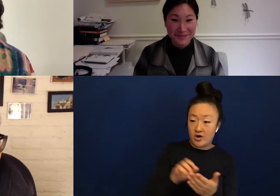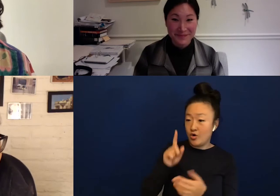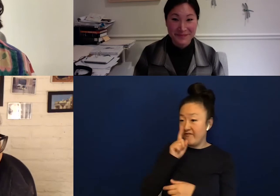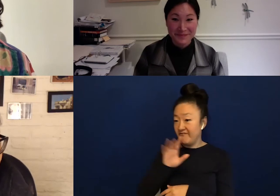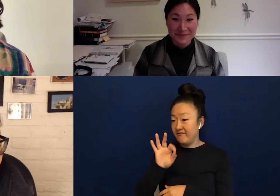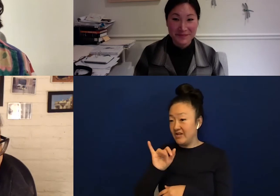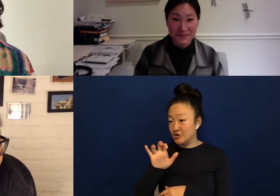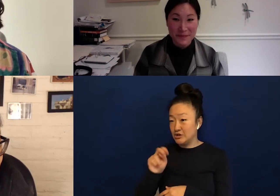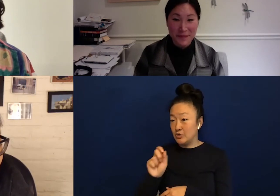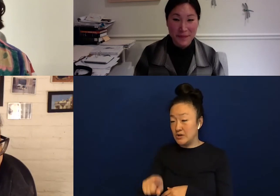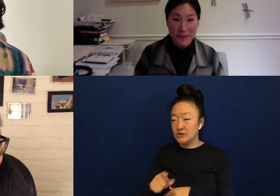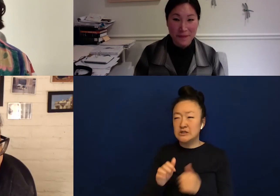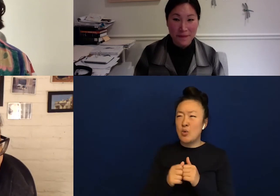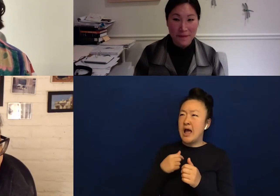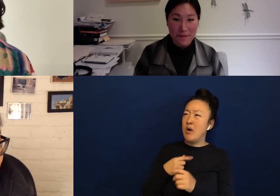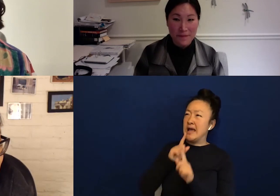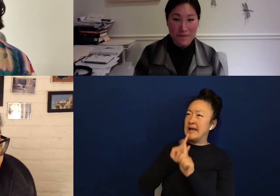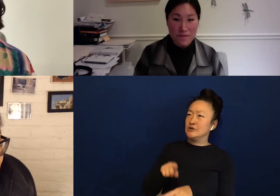this? Well,